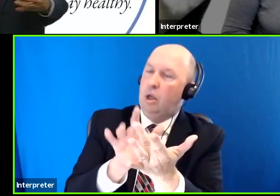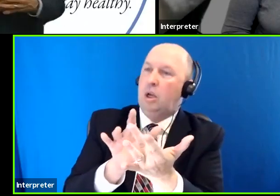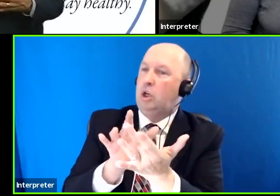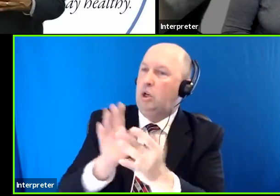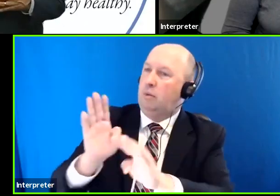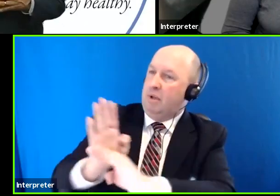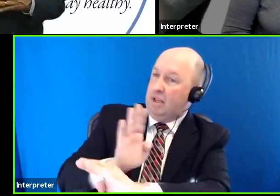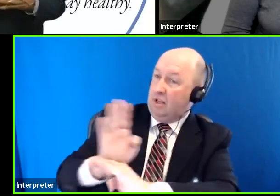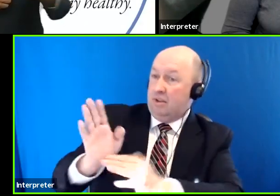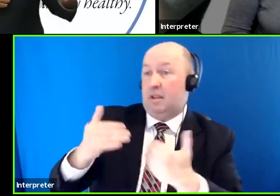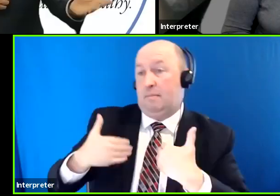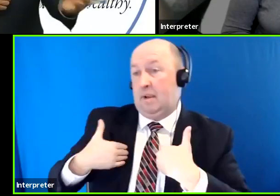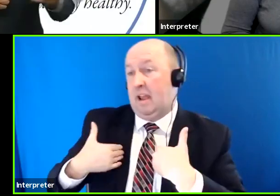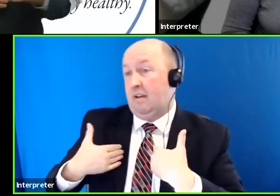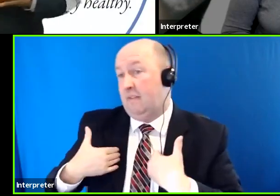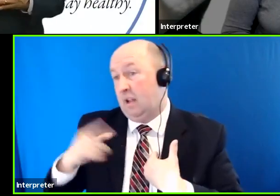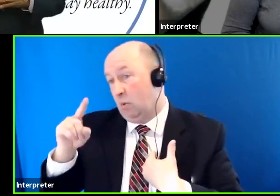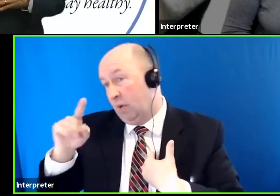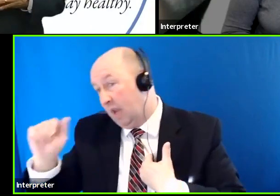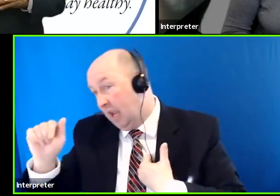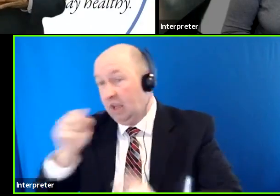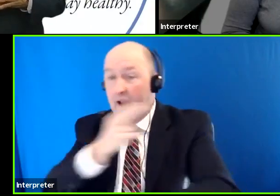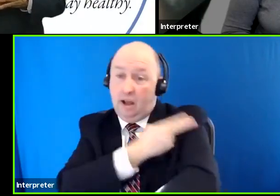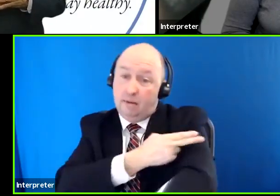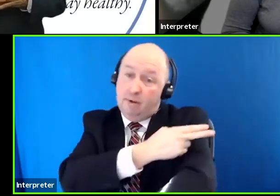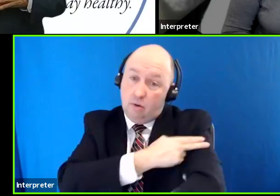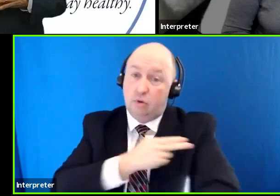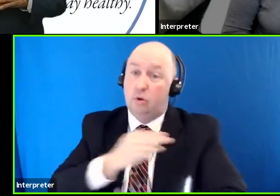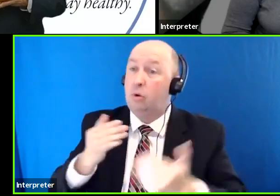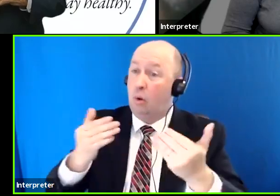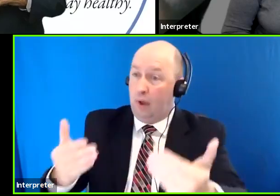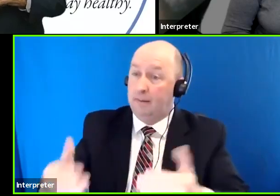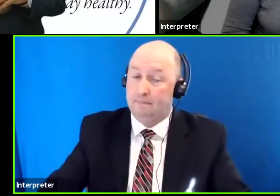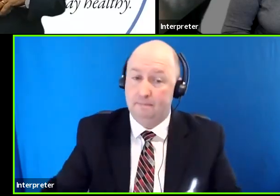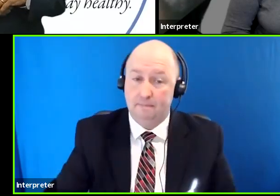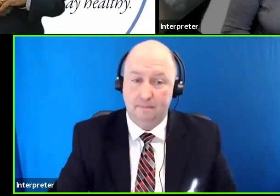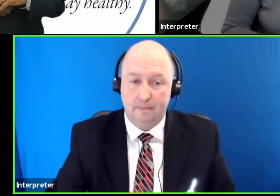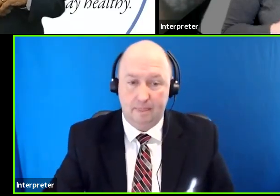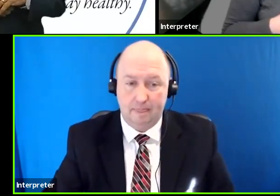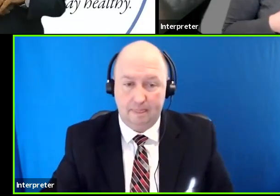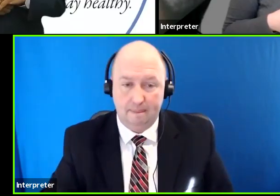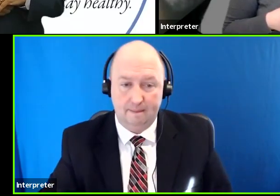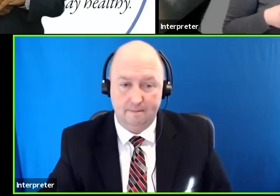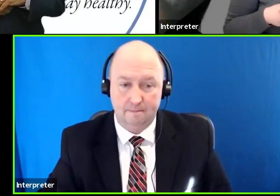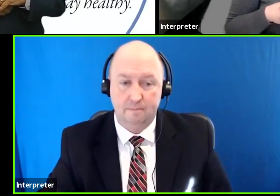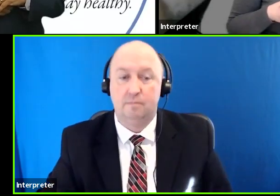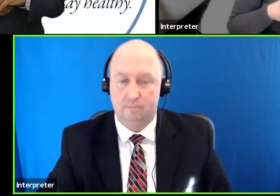who still might have some of that 1A, the hospitals, to go ahead and get vaccinated.